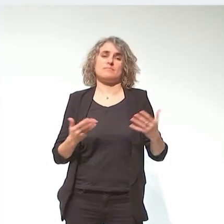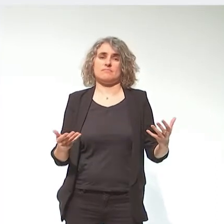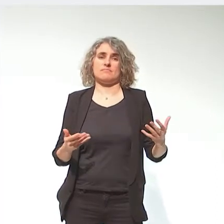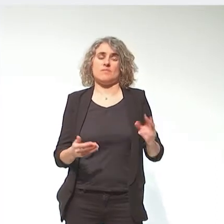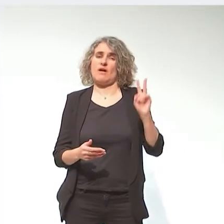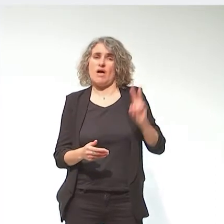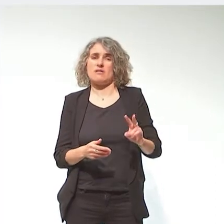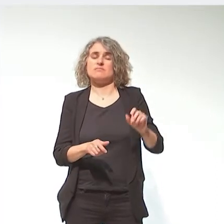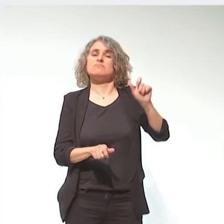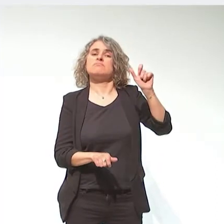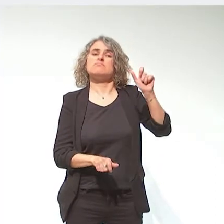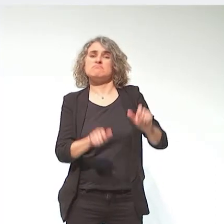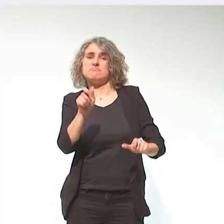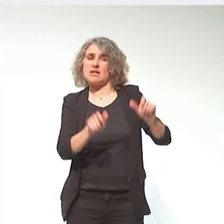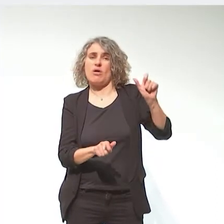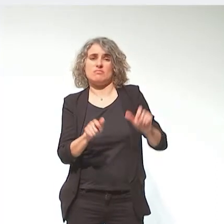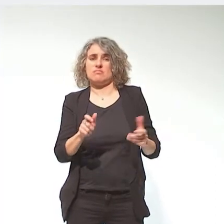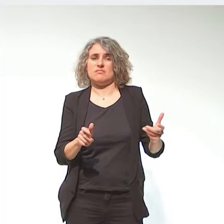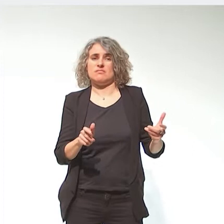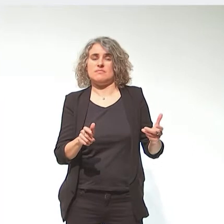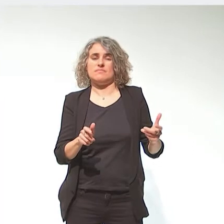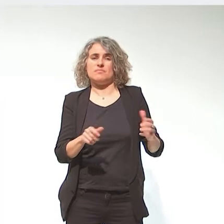as persons with disabilities.